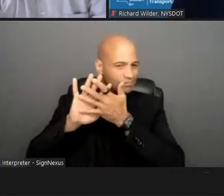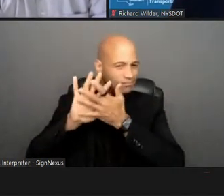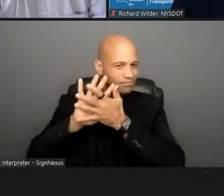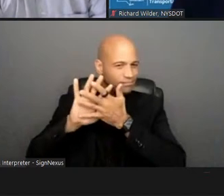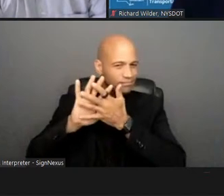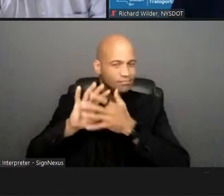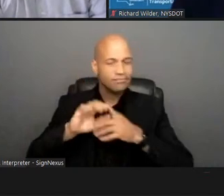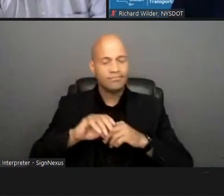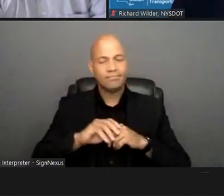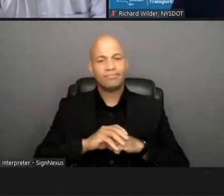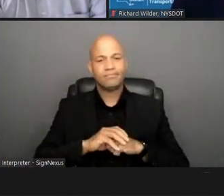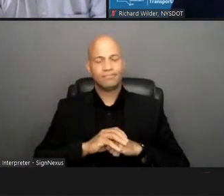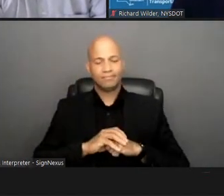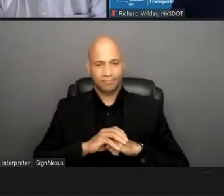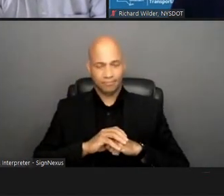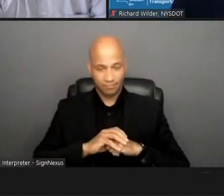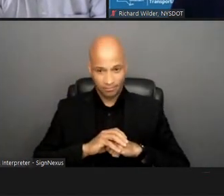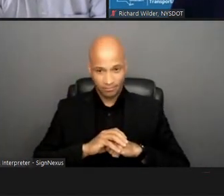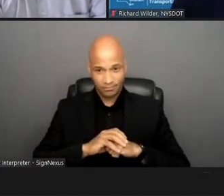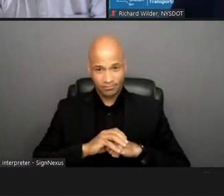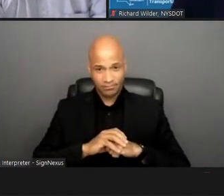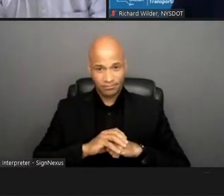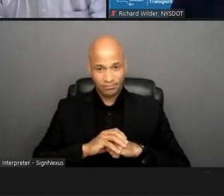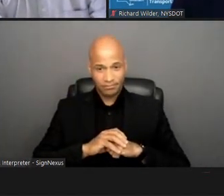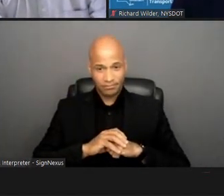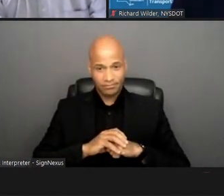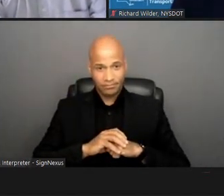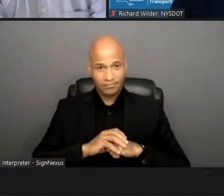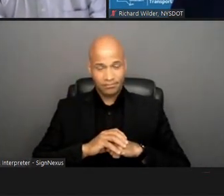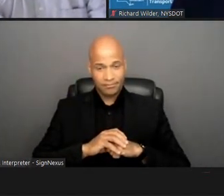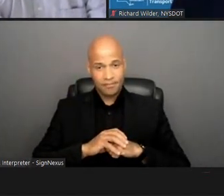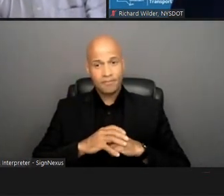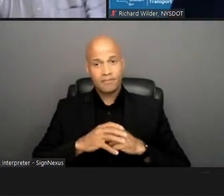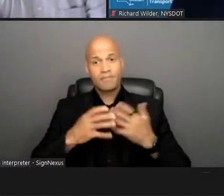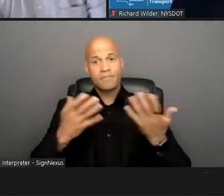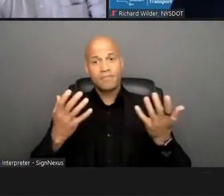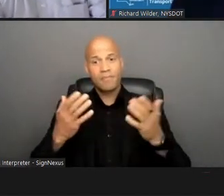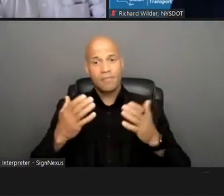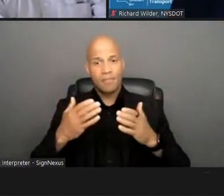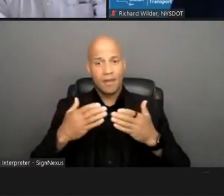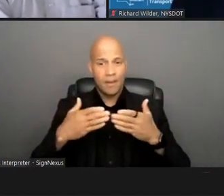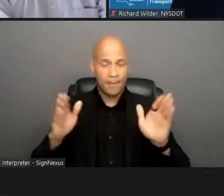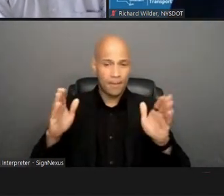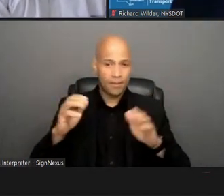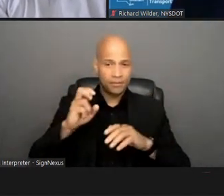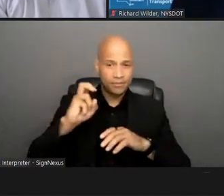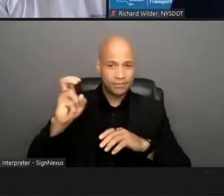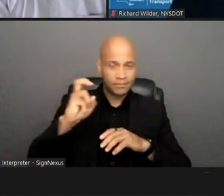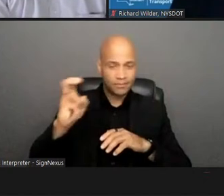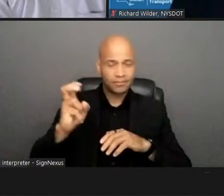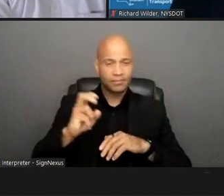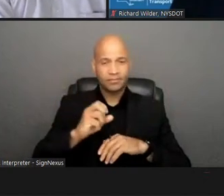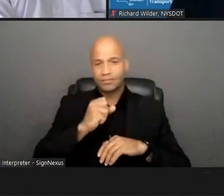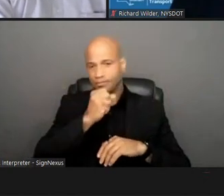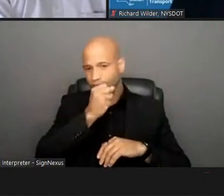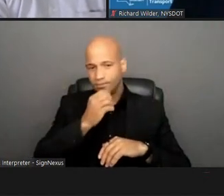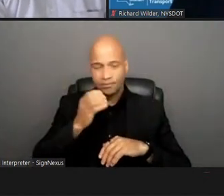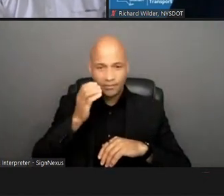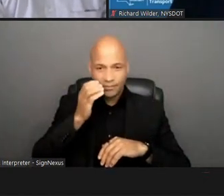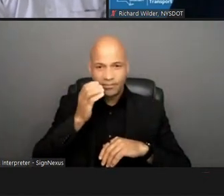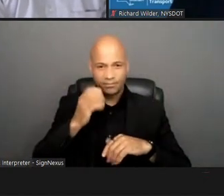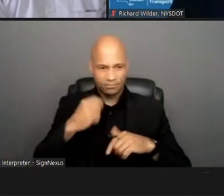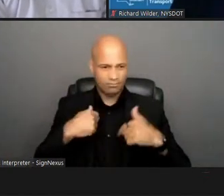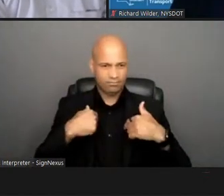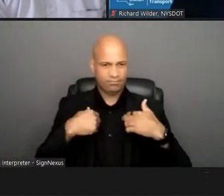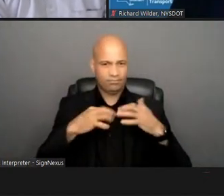the city and truck people being served who don't get served by public transportation seniors I have a family of four we take our we take